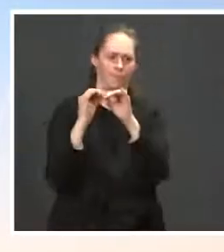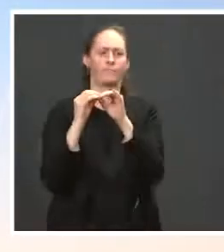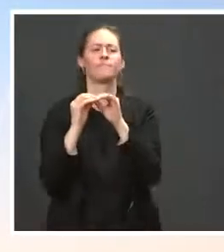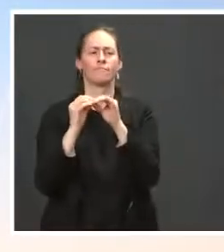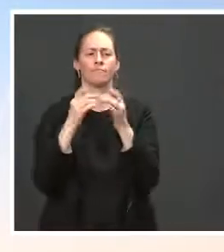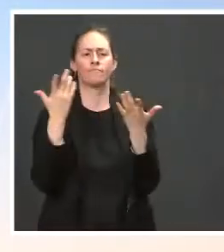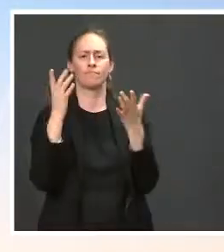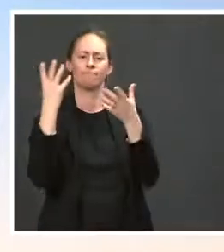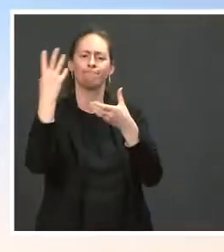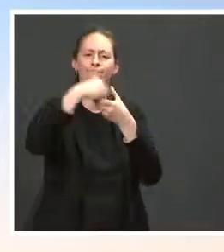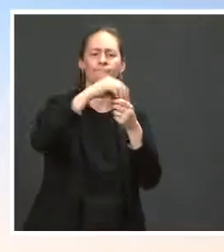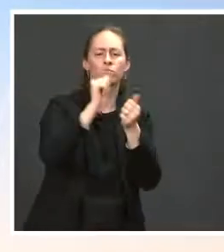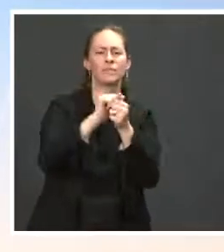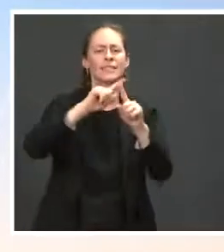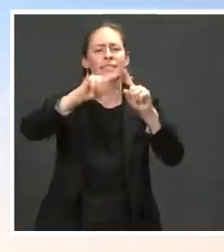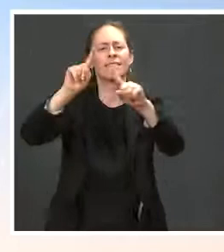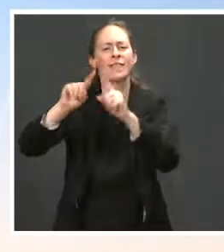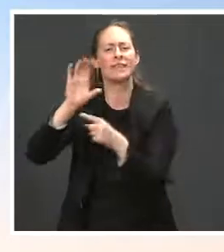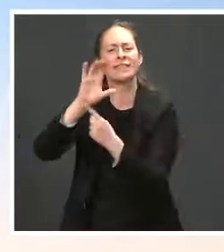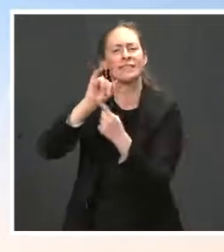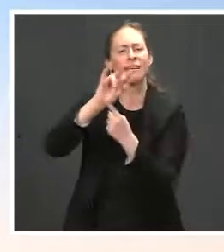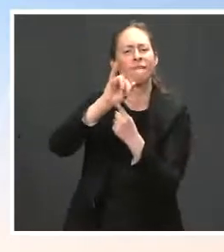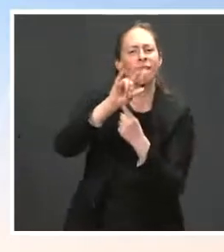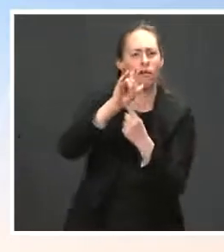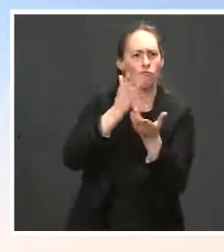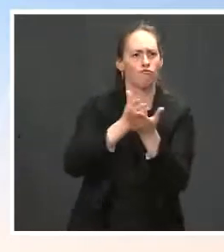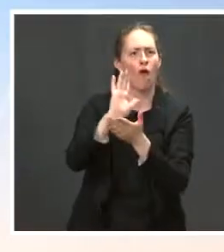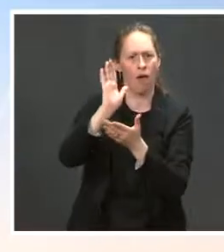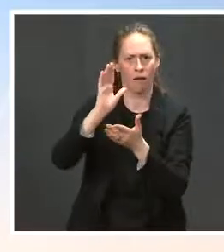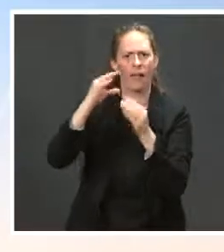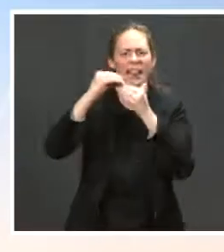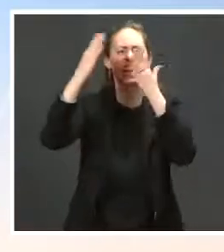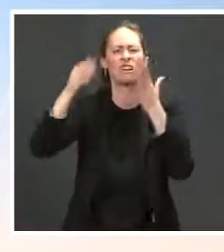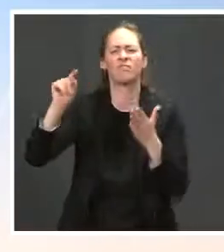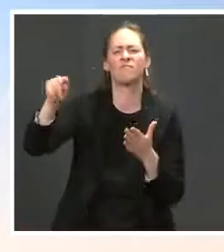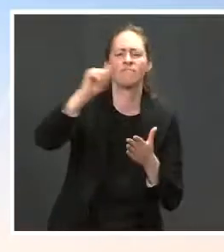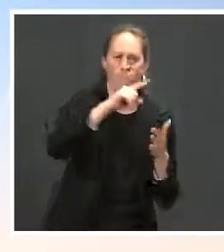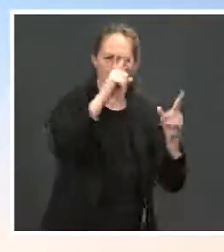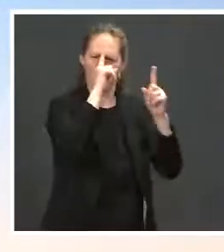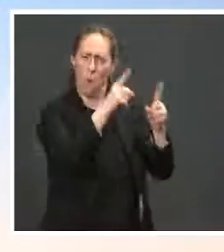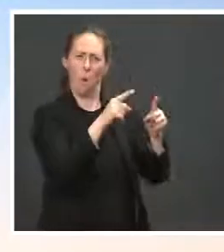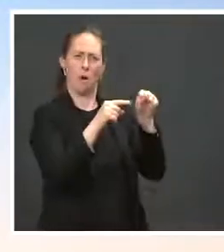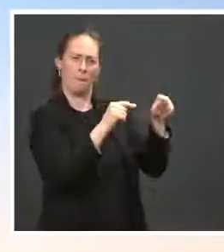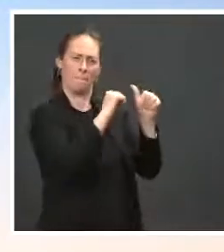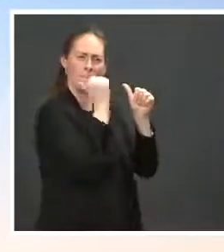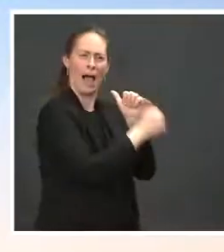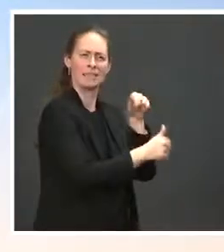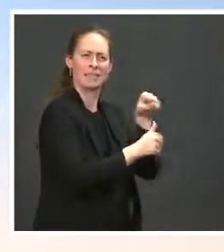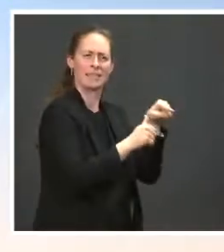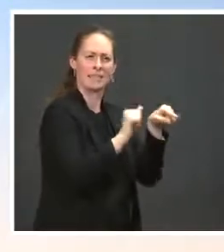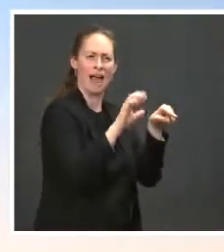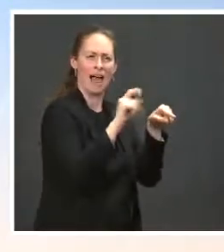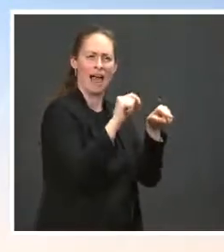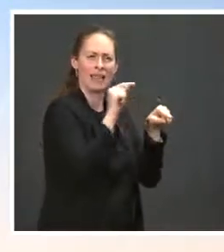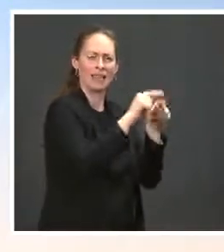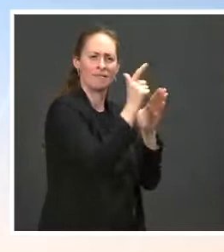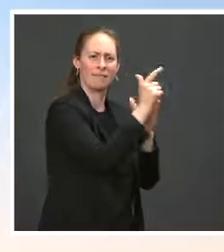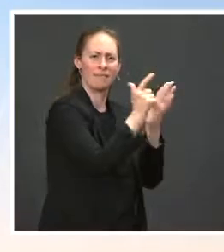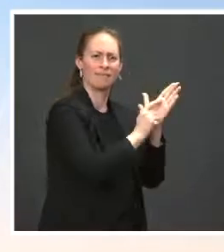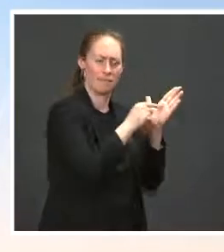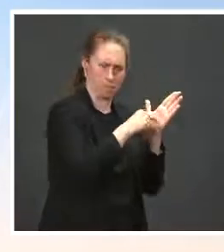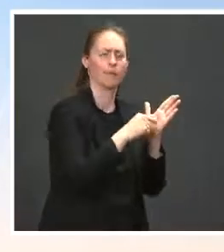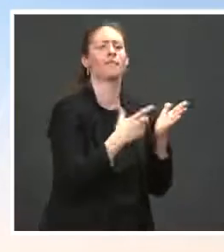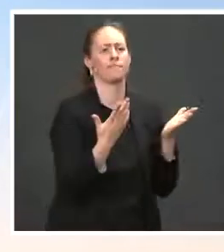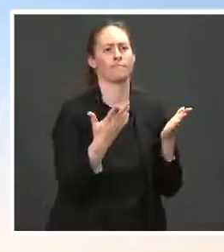also advocating for this. But I will also say that there are times, and this is true in diplomacy, but also true in legislating, that the